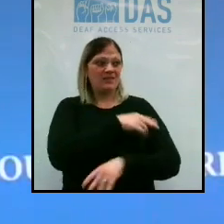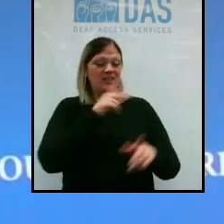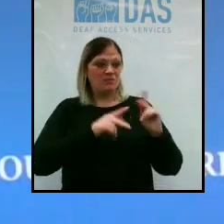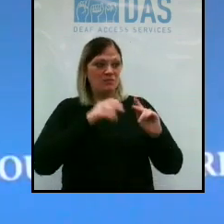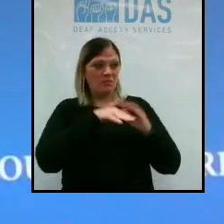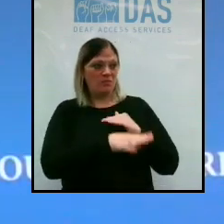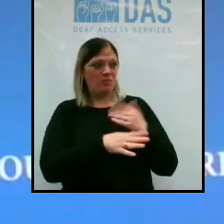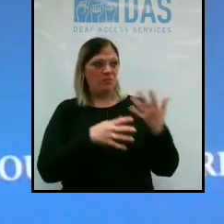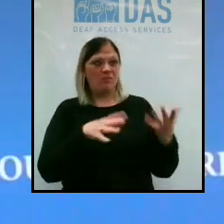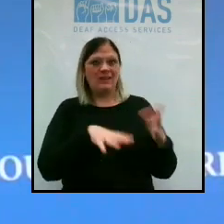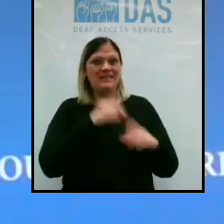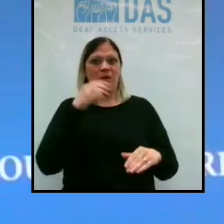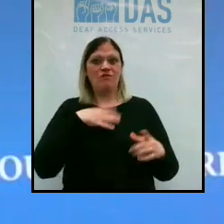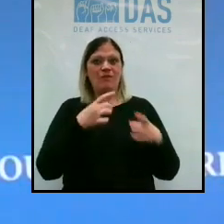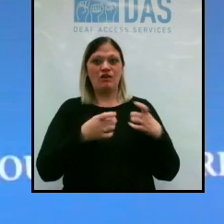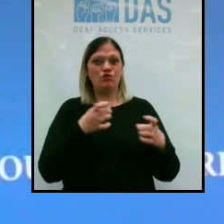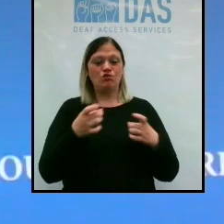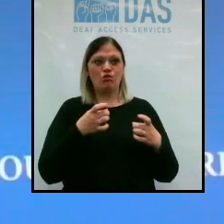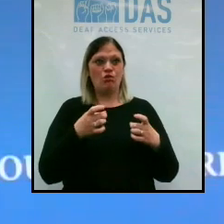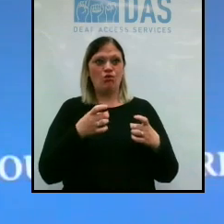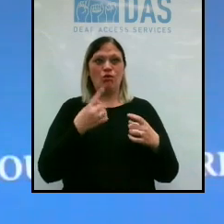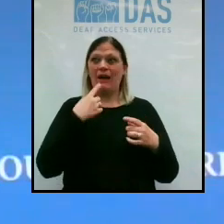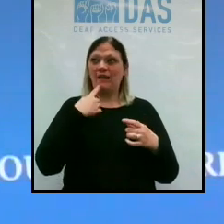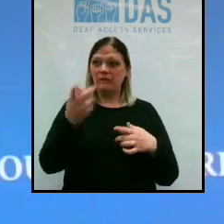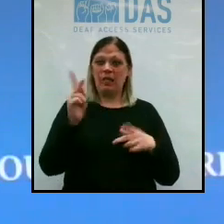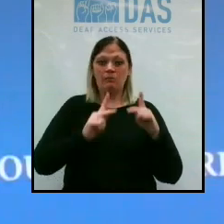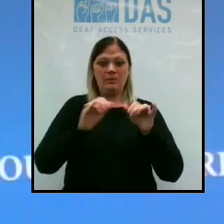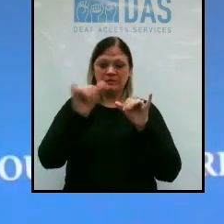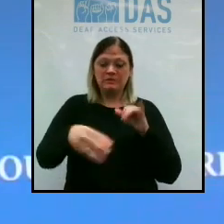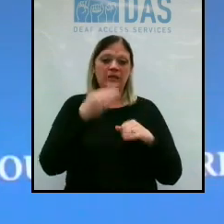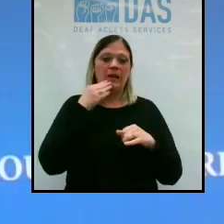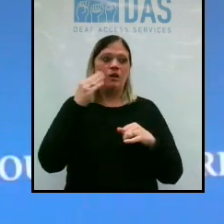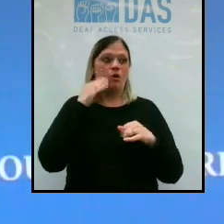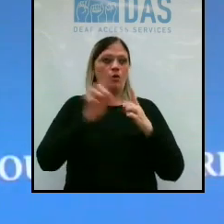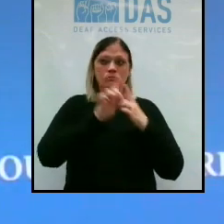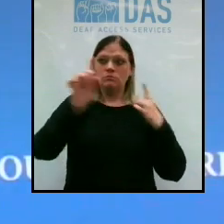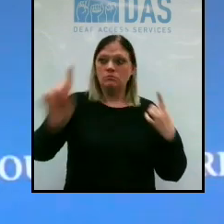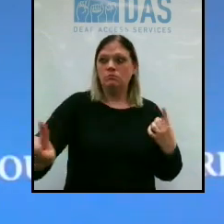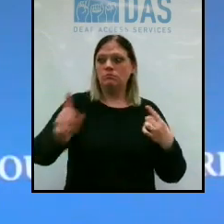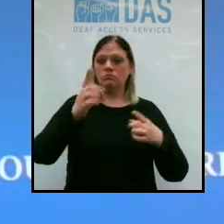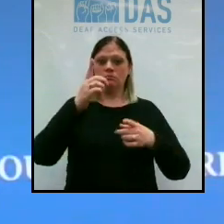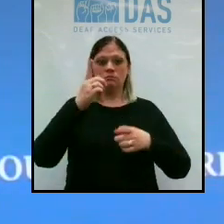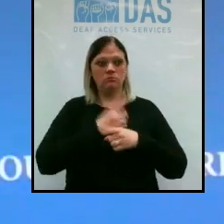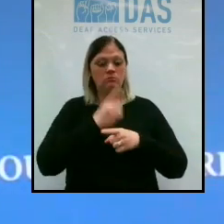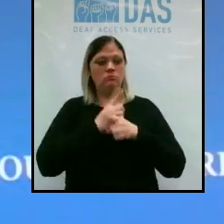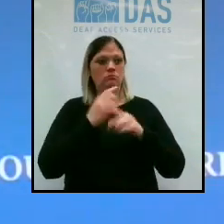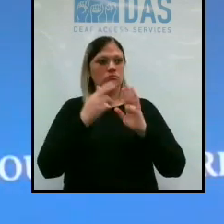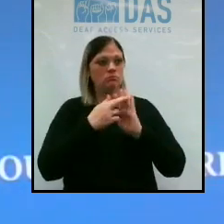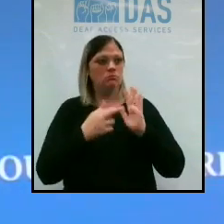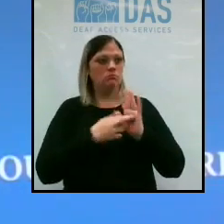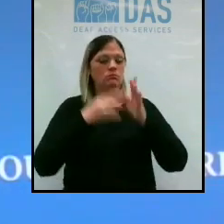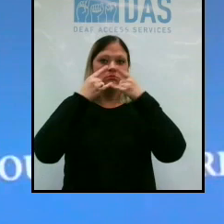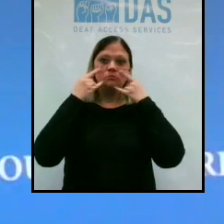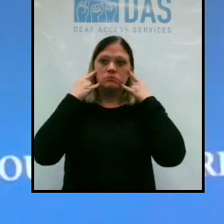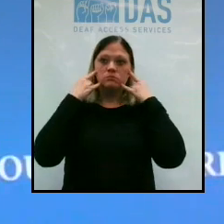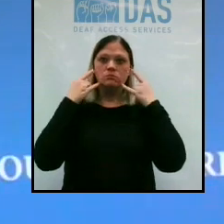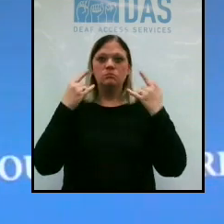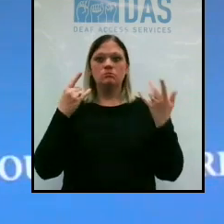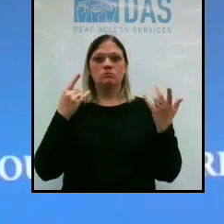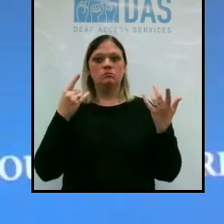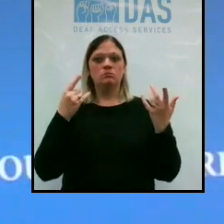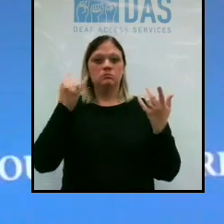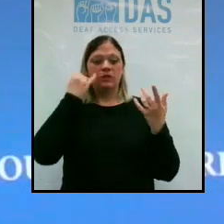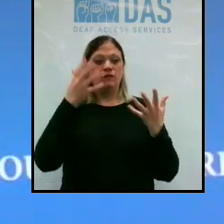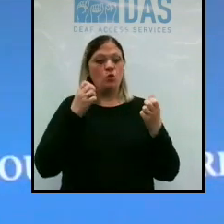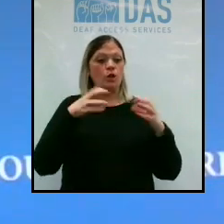telling people to stay home and follow proper social distancing guidelines. Go out only when you need to. If you go out in public, wear a mask. If you're going to go do your